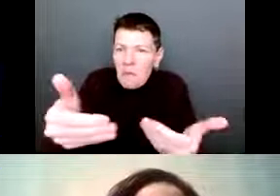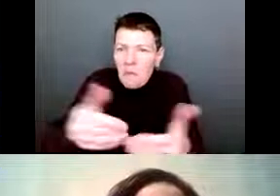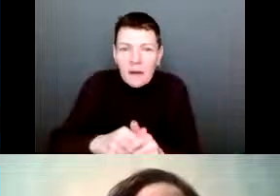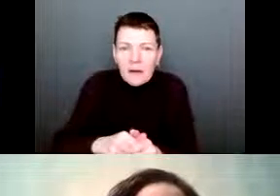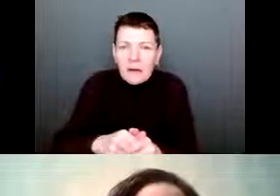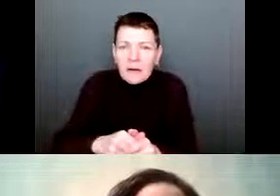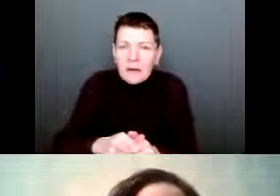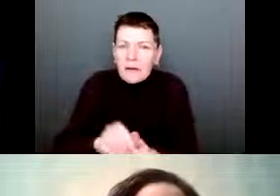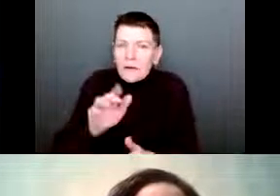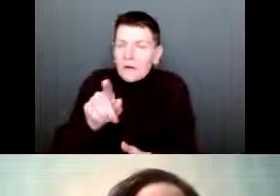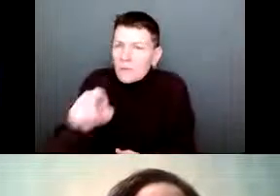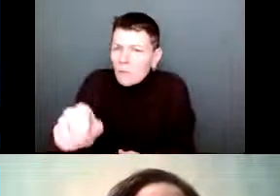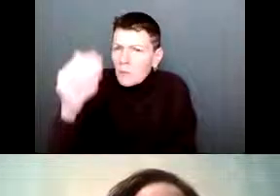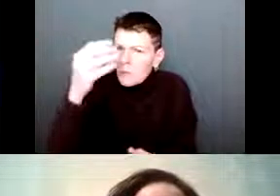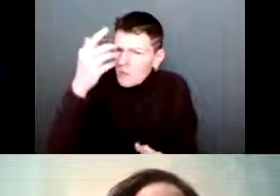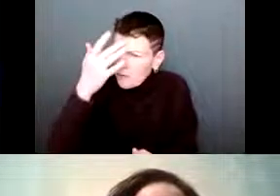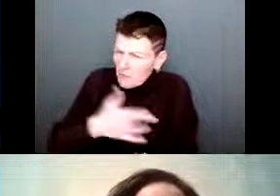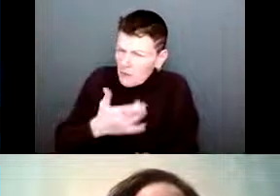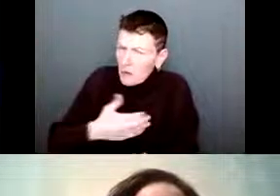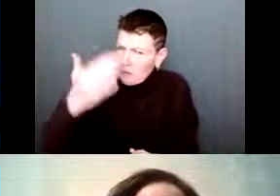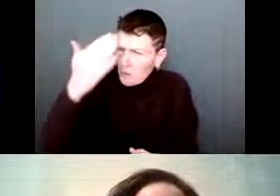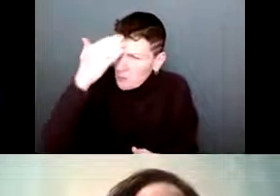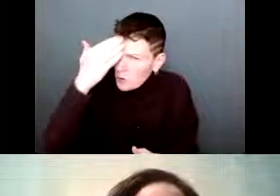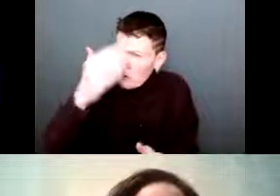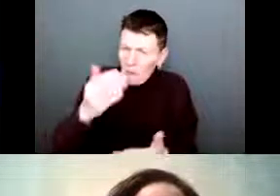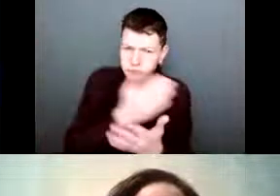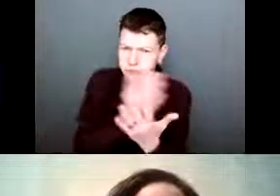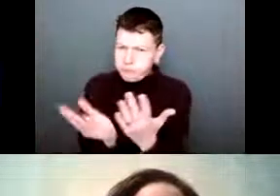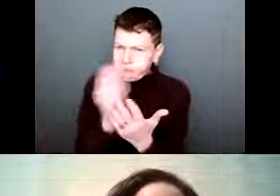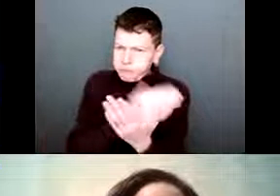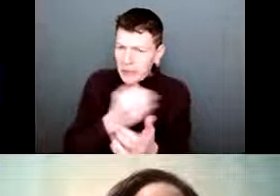would you rate your awareness of safe listening practices?